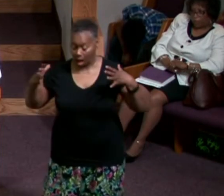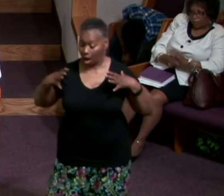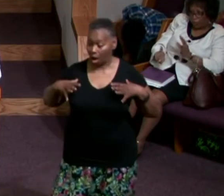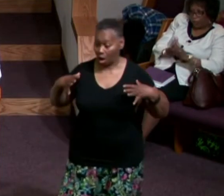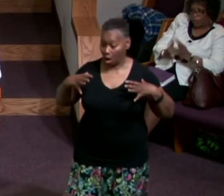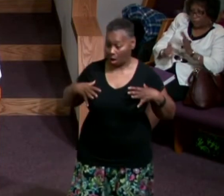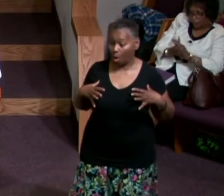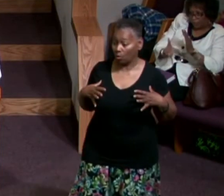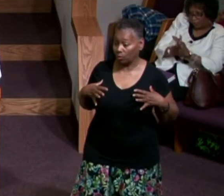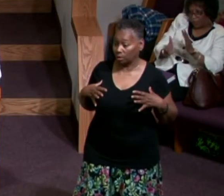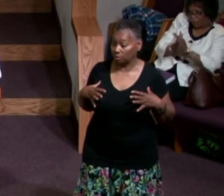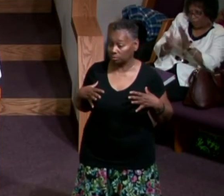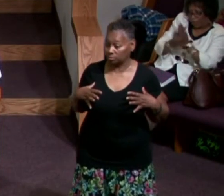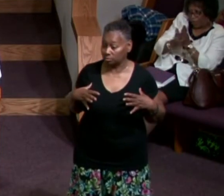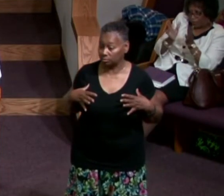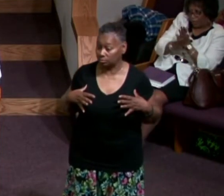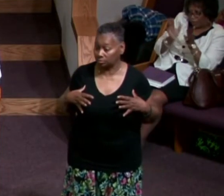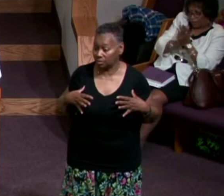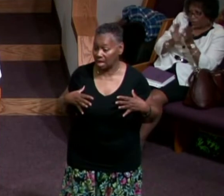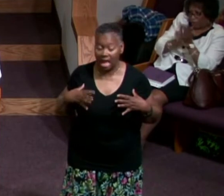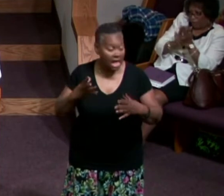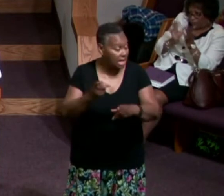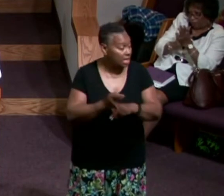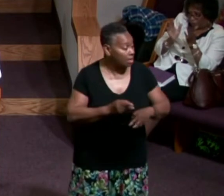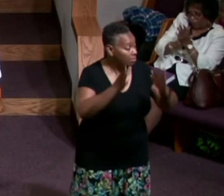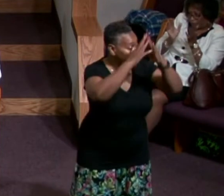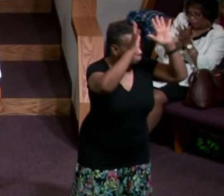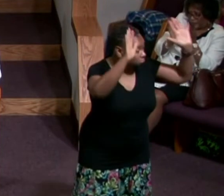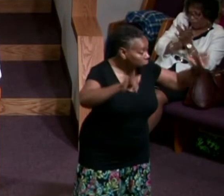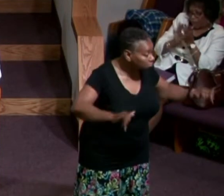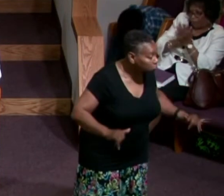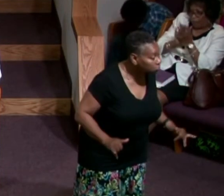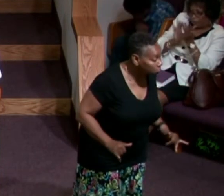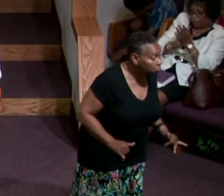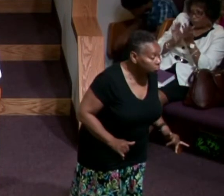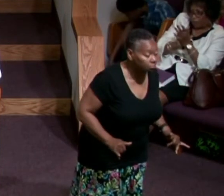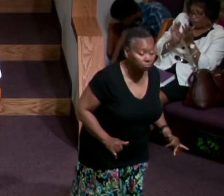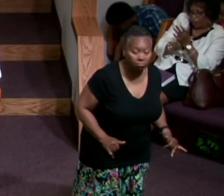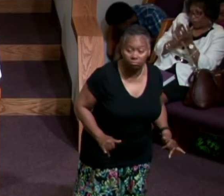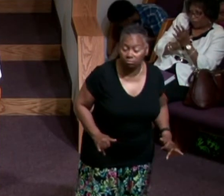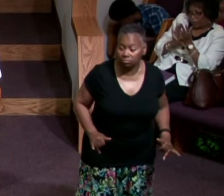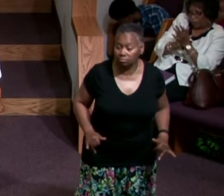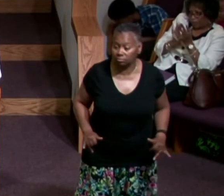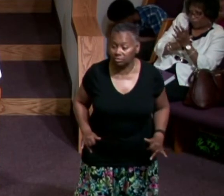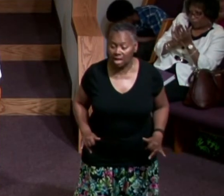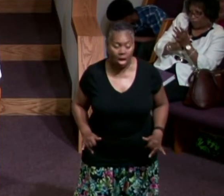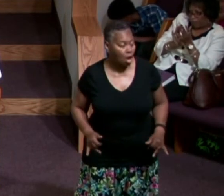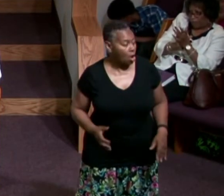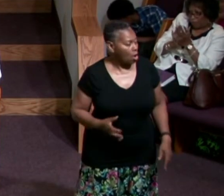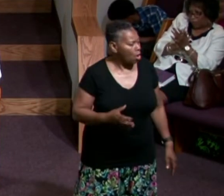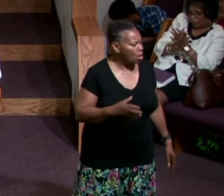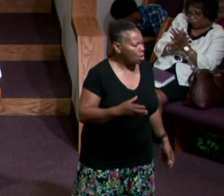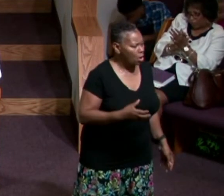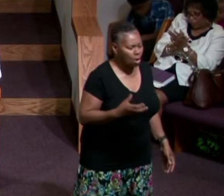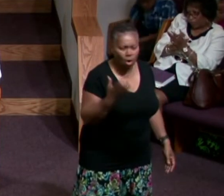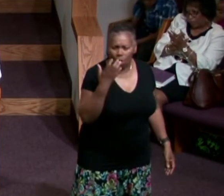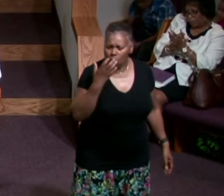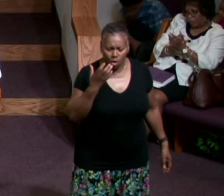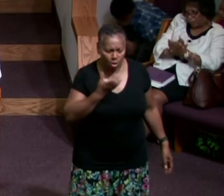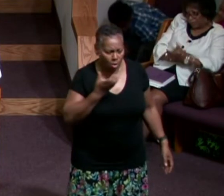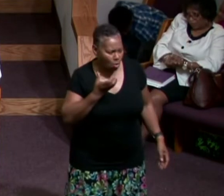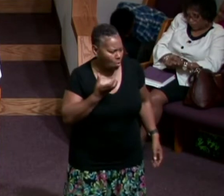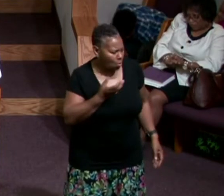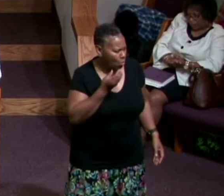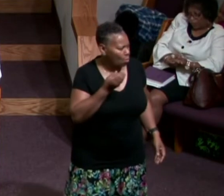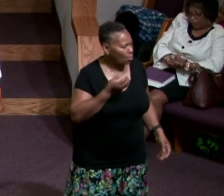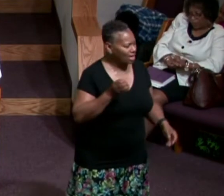clothing, helping keep a roof over the head, keeping it cool when it's hot, keeping it warm when